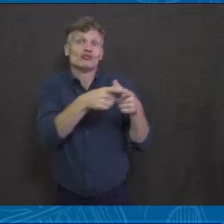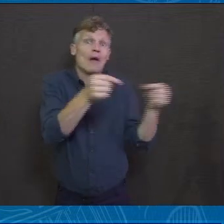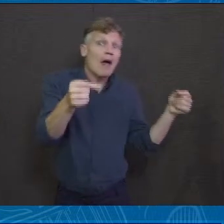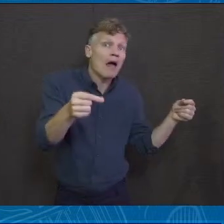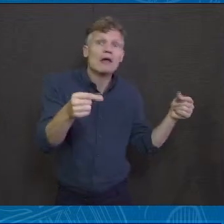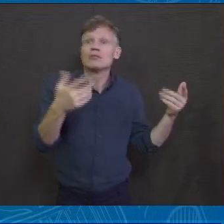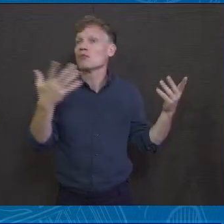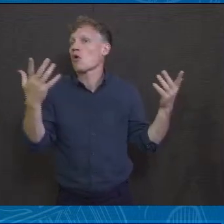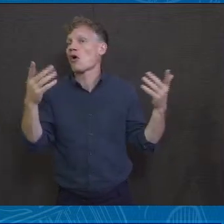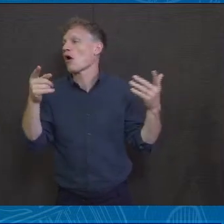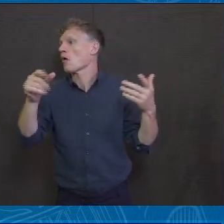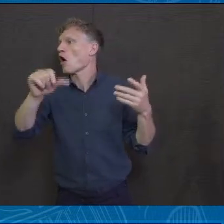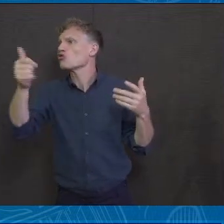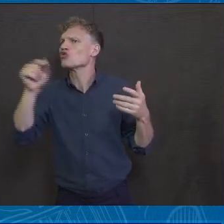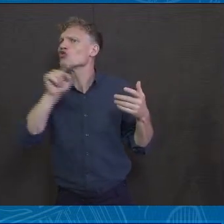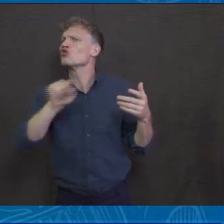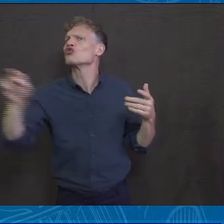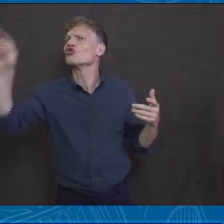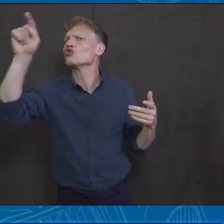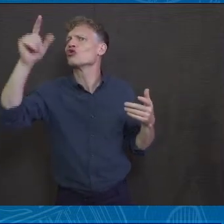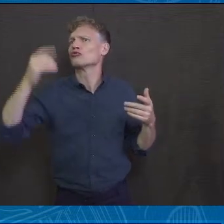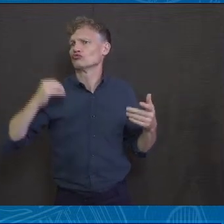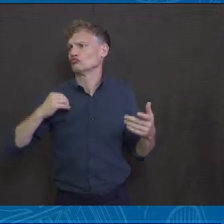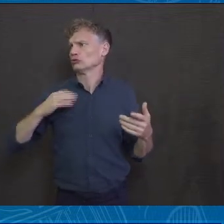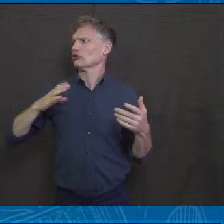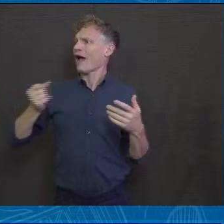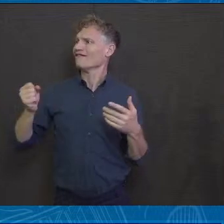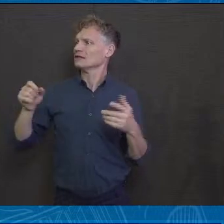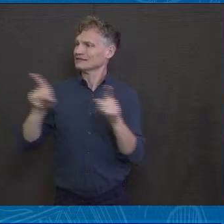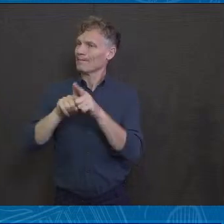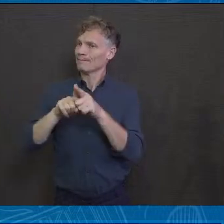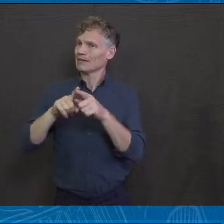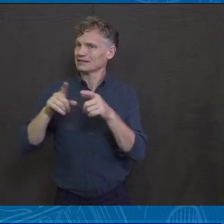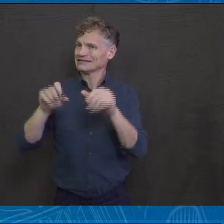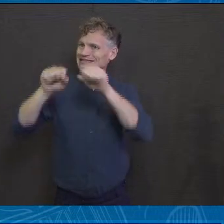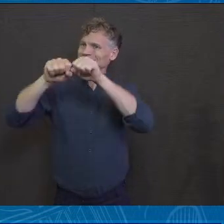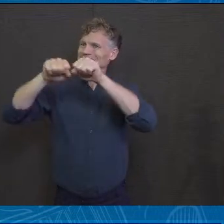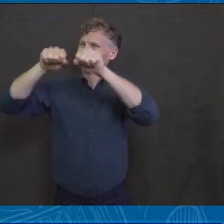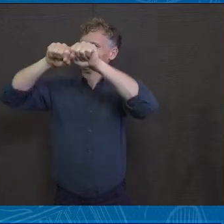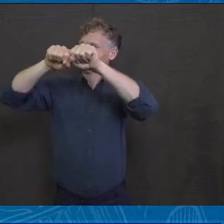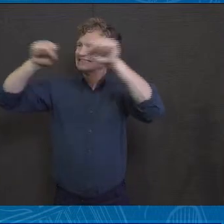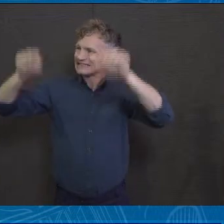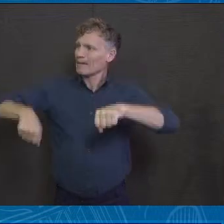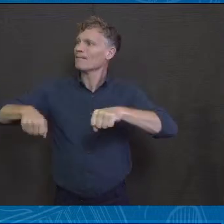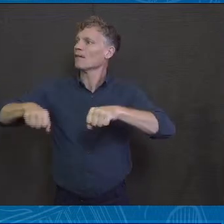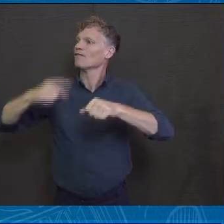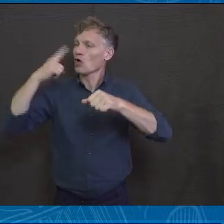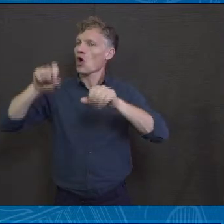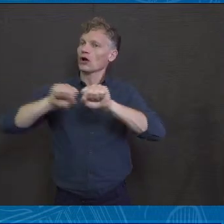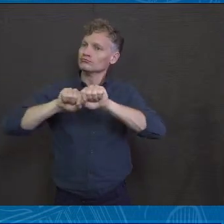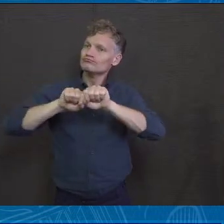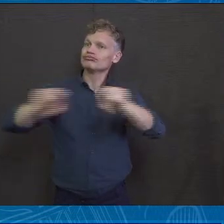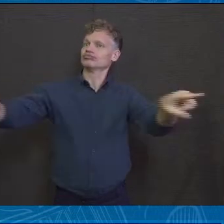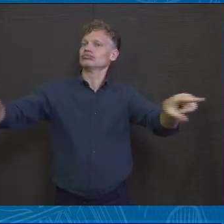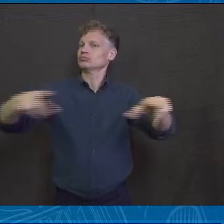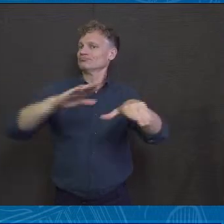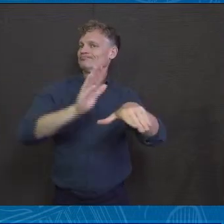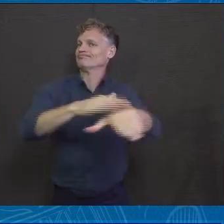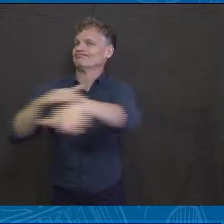other countries, they have the self-board care system. We just got the budget and we will implement next year. But